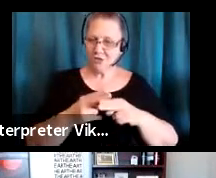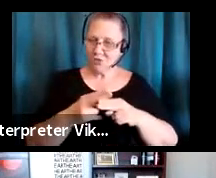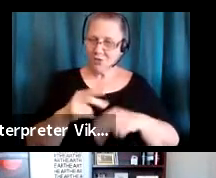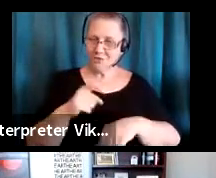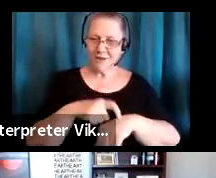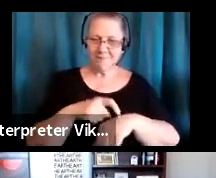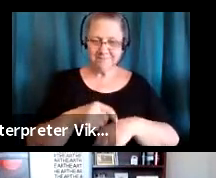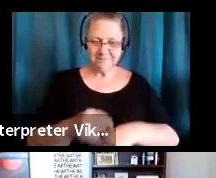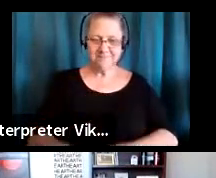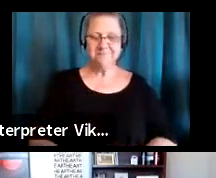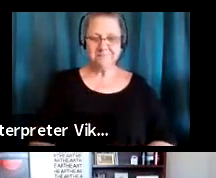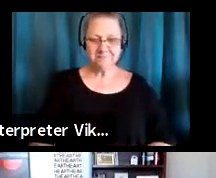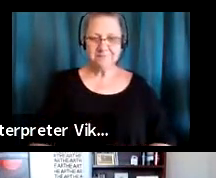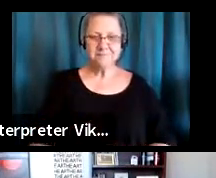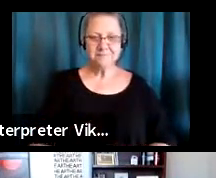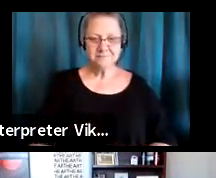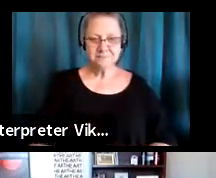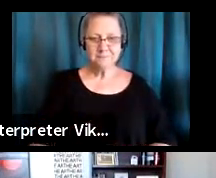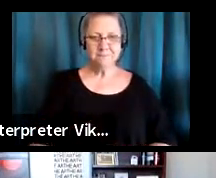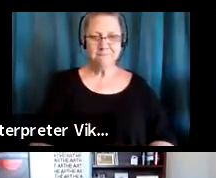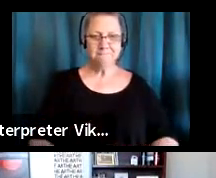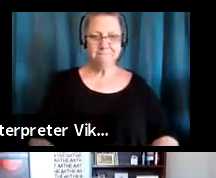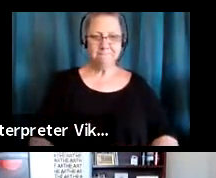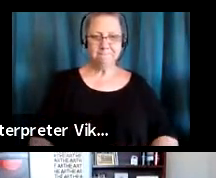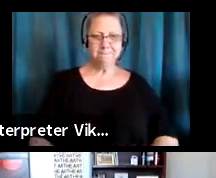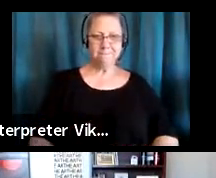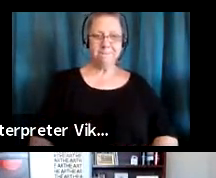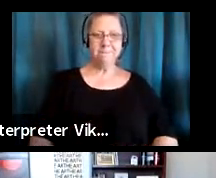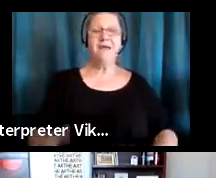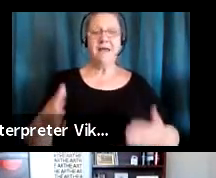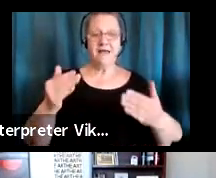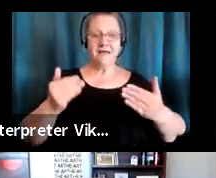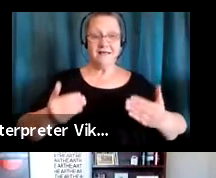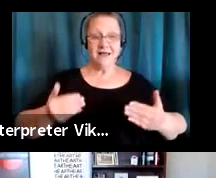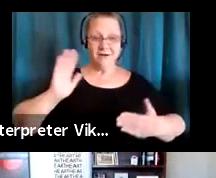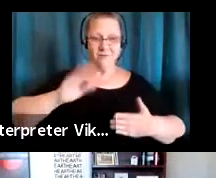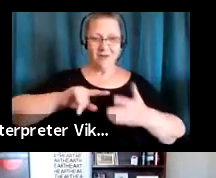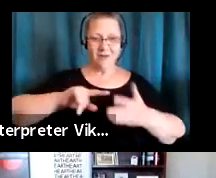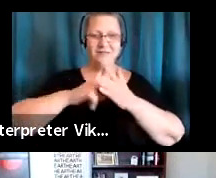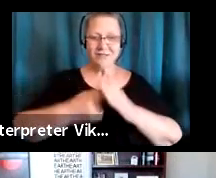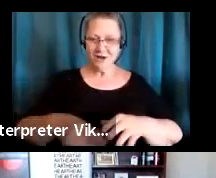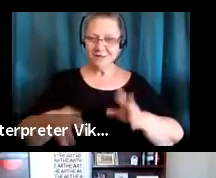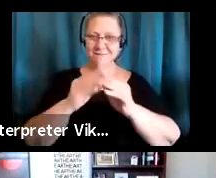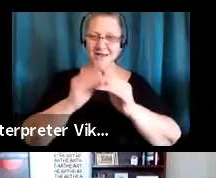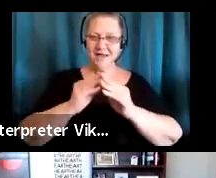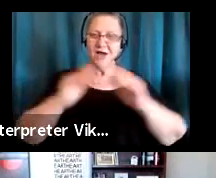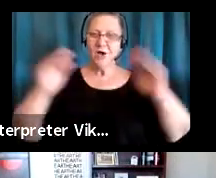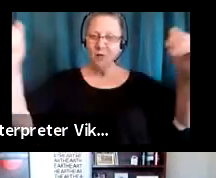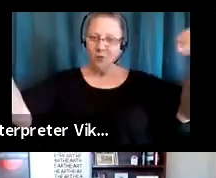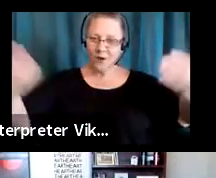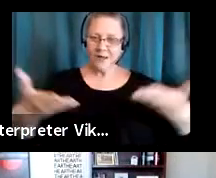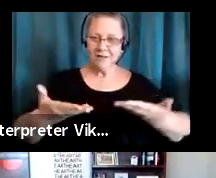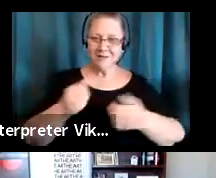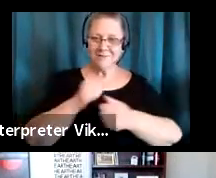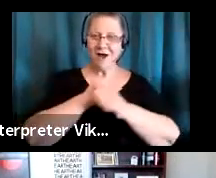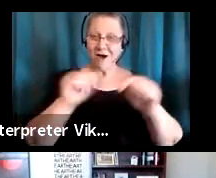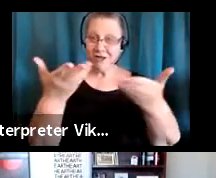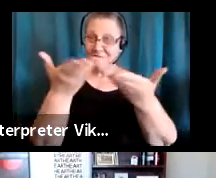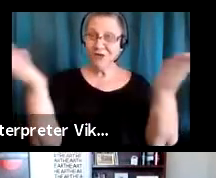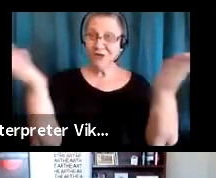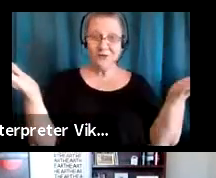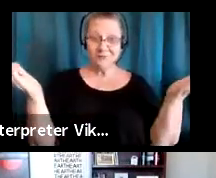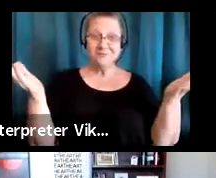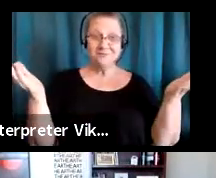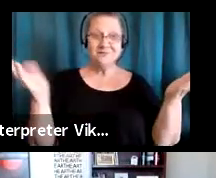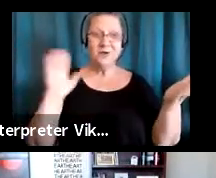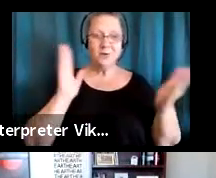like to call the meeting to order and welcome all of you, and we'll go ahead and